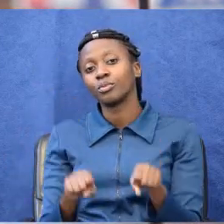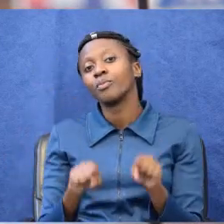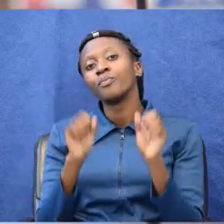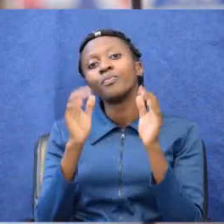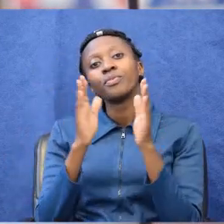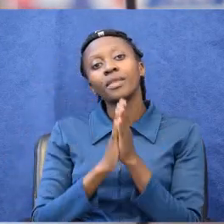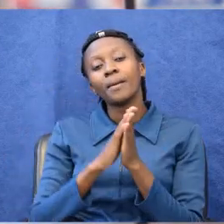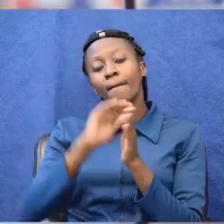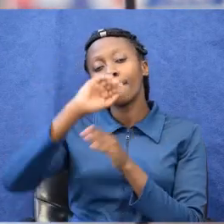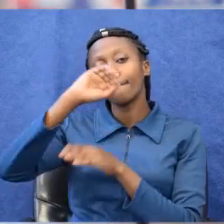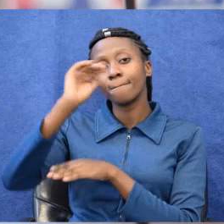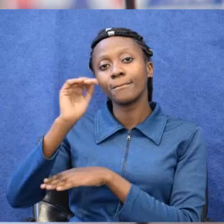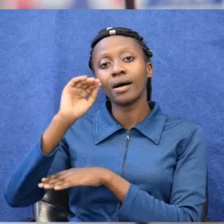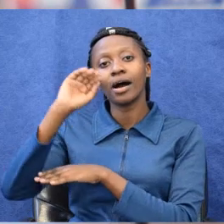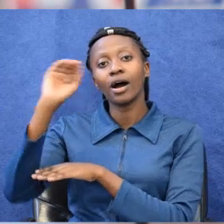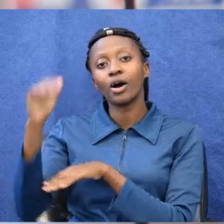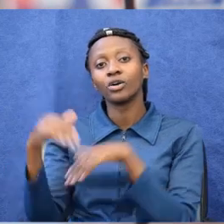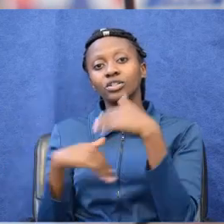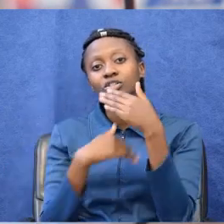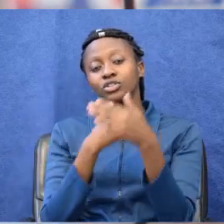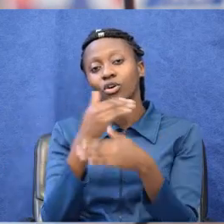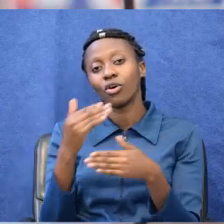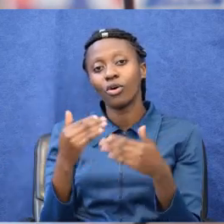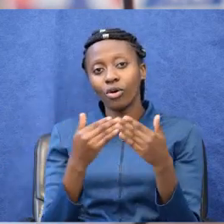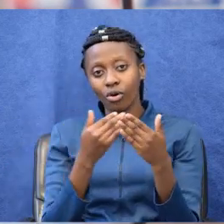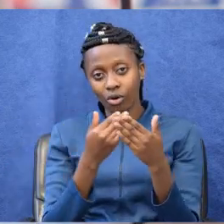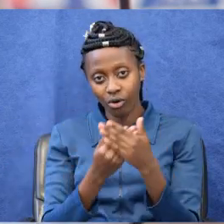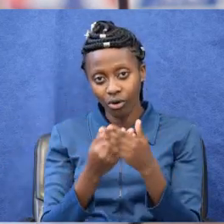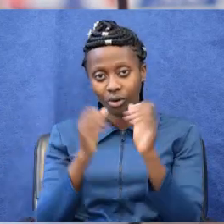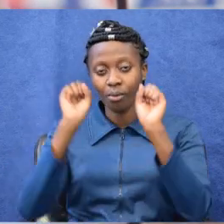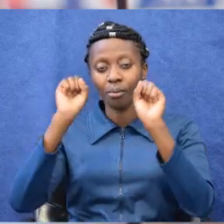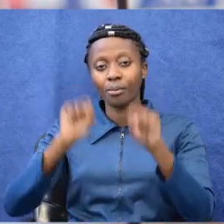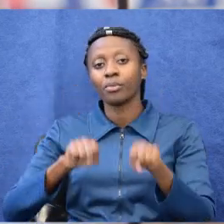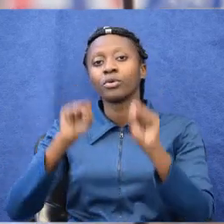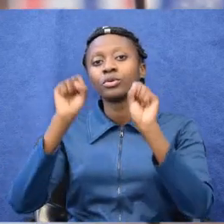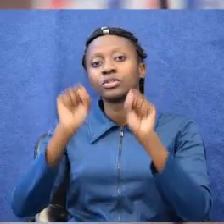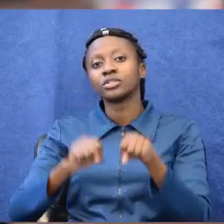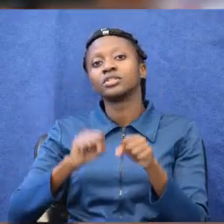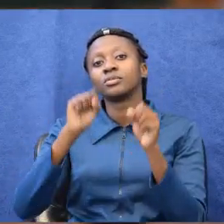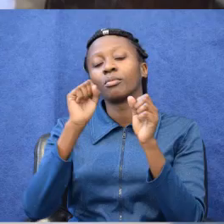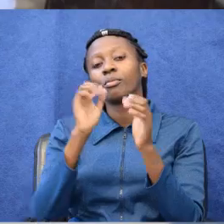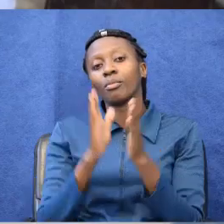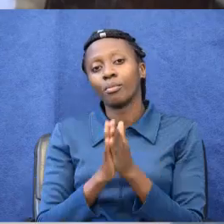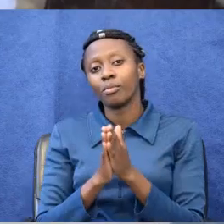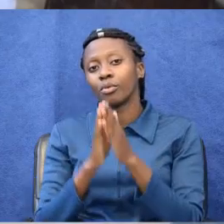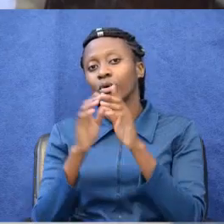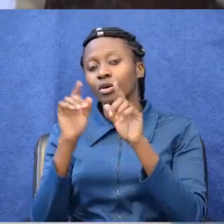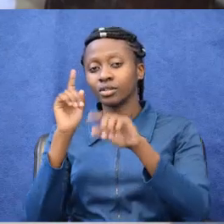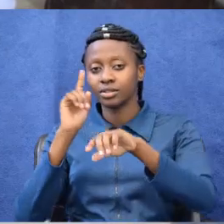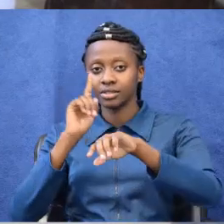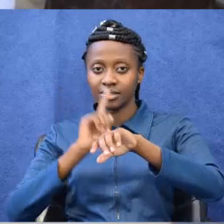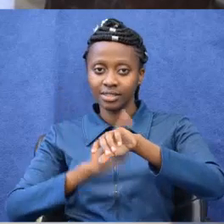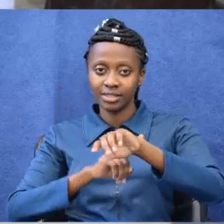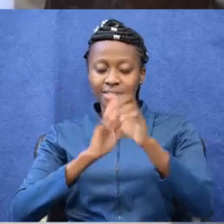There is no mountain we cannot climb. When I say